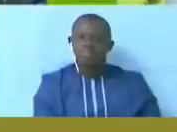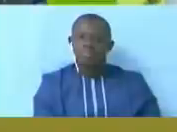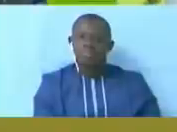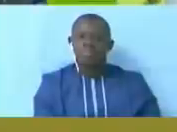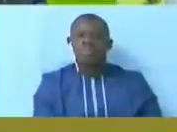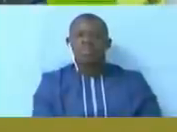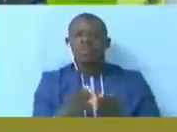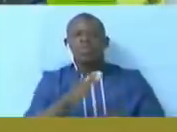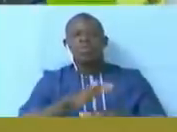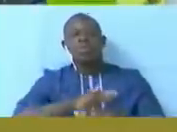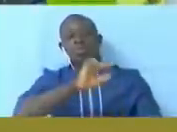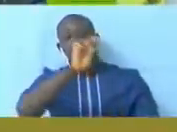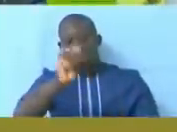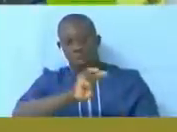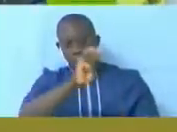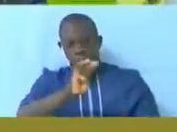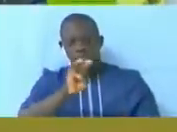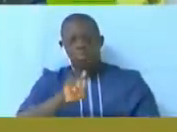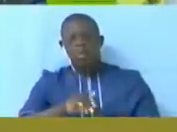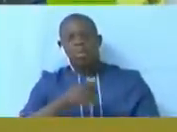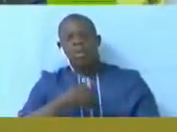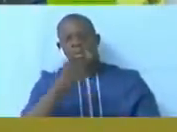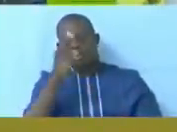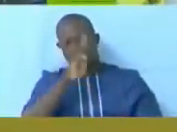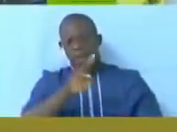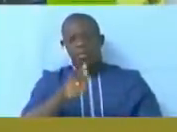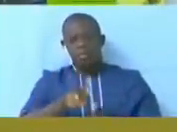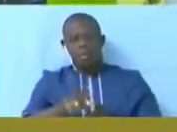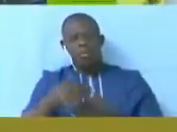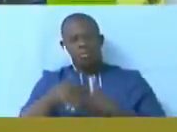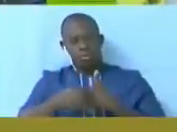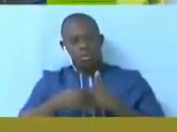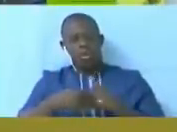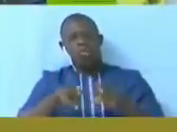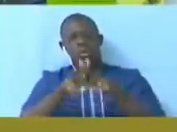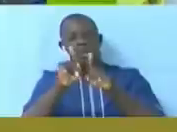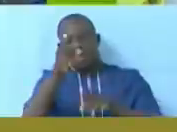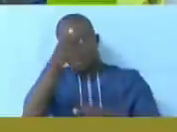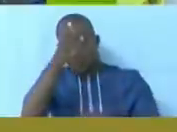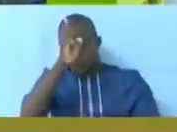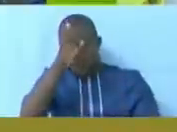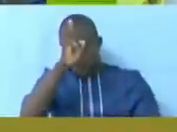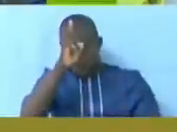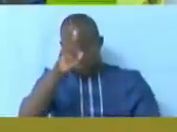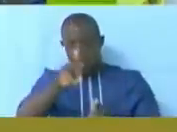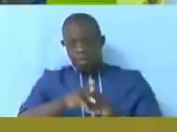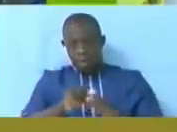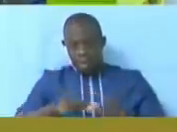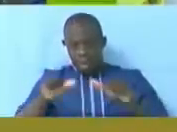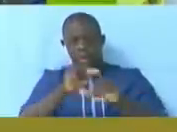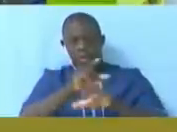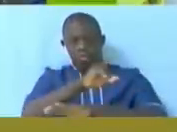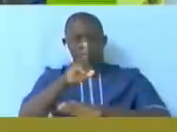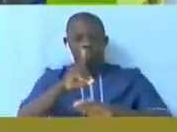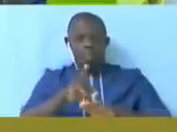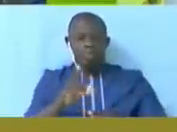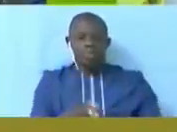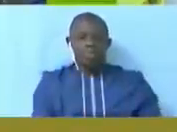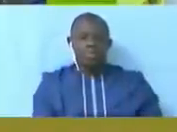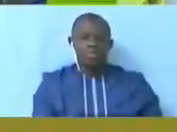Monday. Tenola. I made contact with the German consulate. German la consulate na nyomoy.